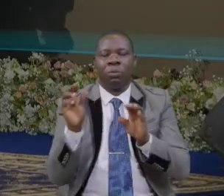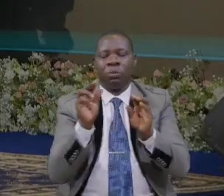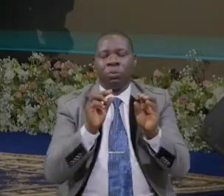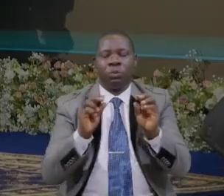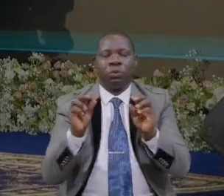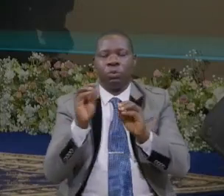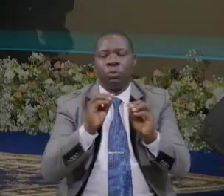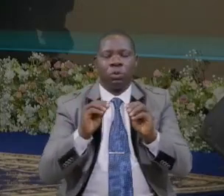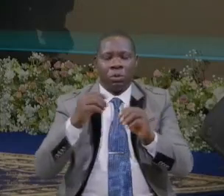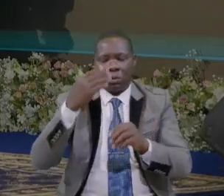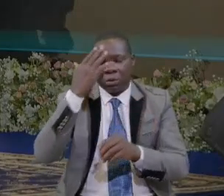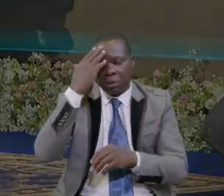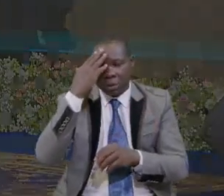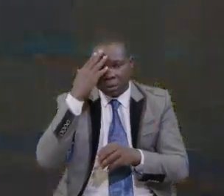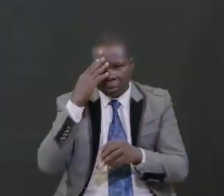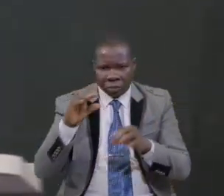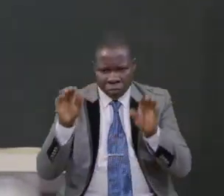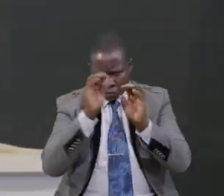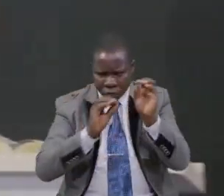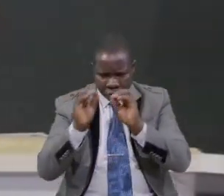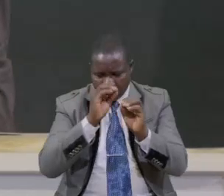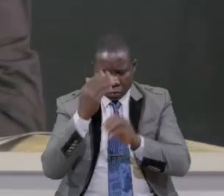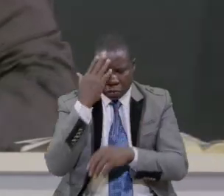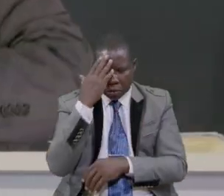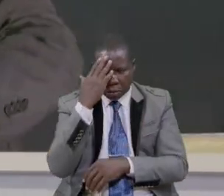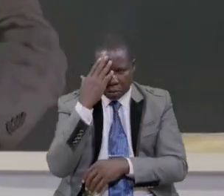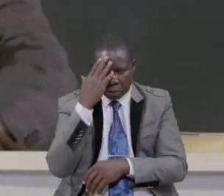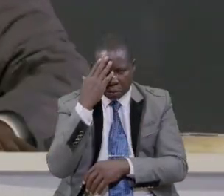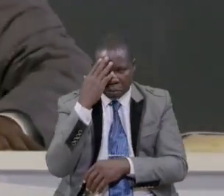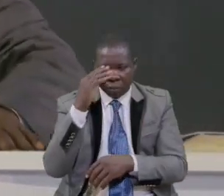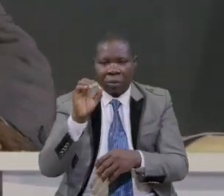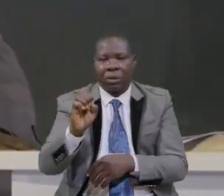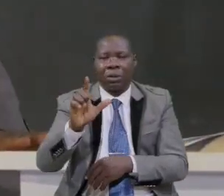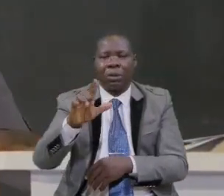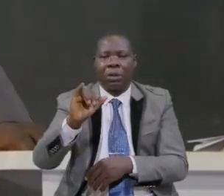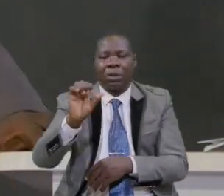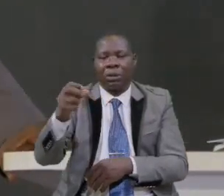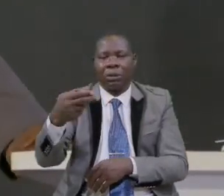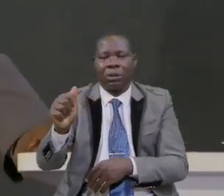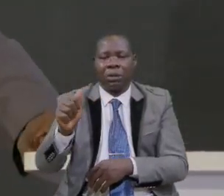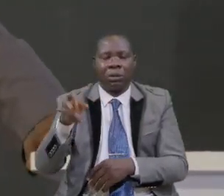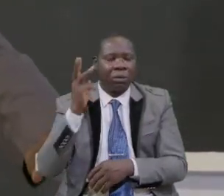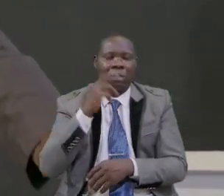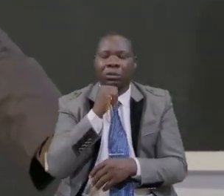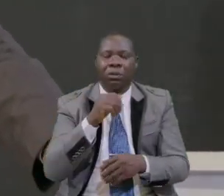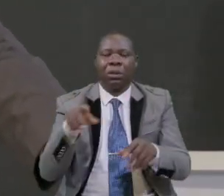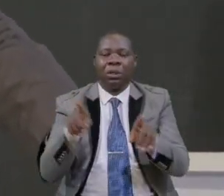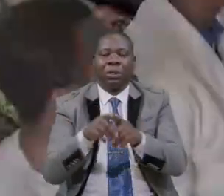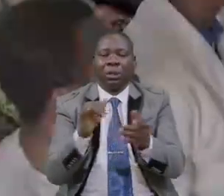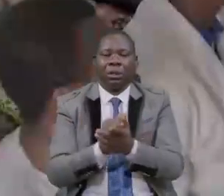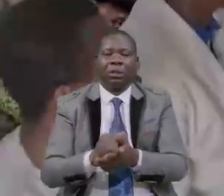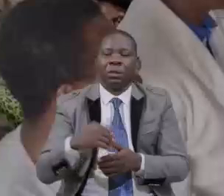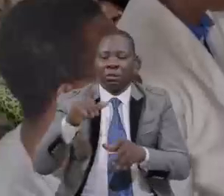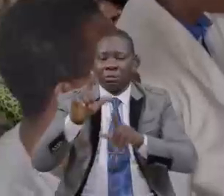Zero discernment. Elisha was not like that. I will not be like